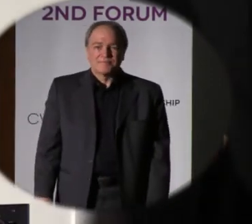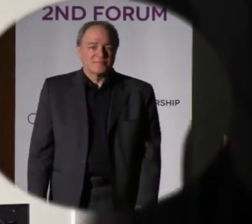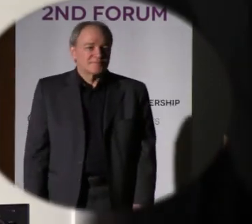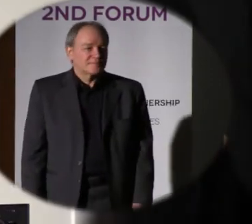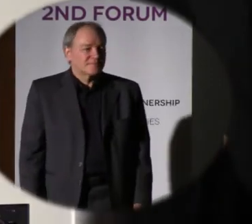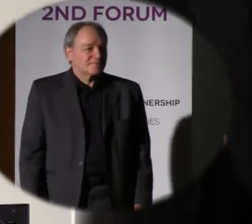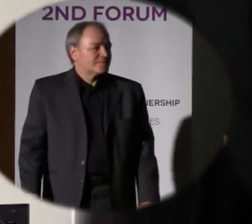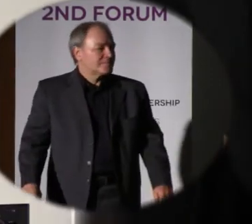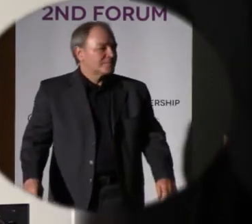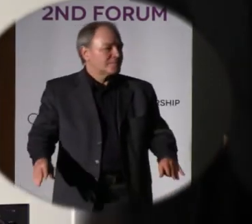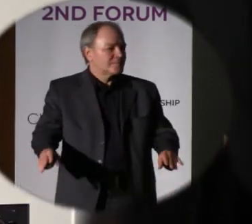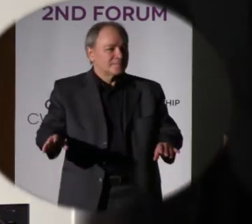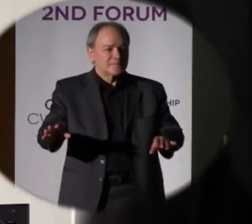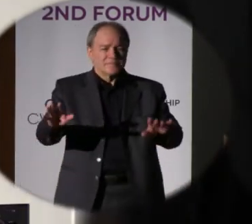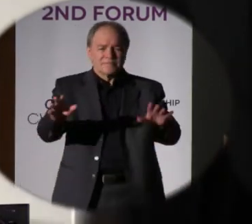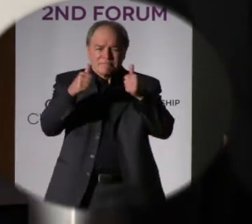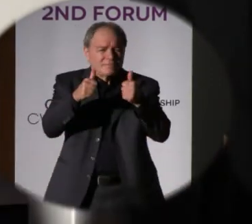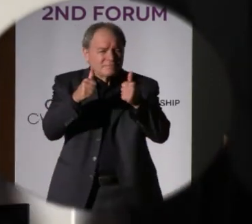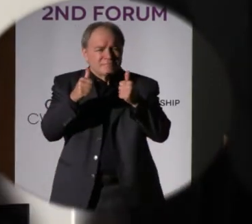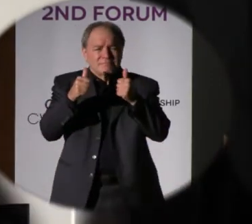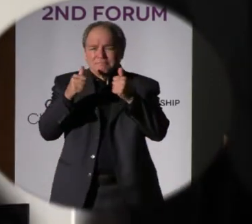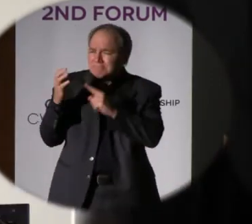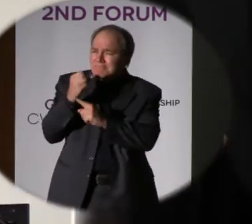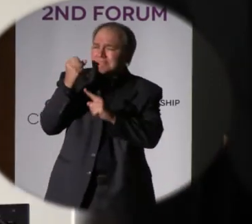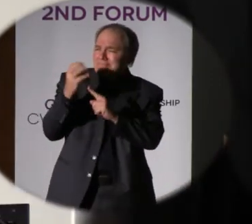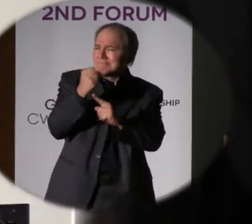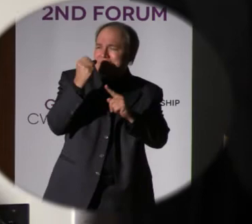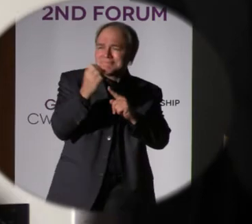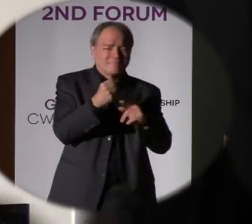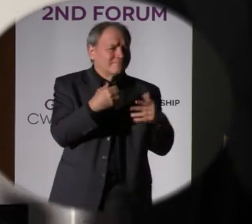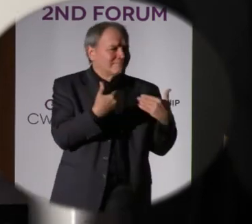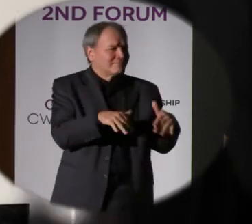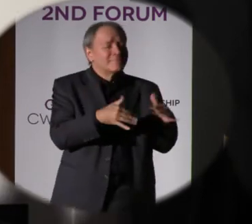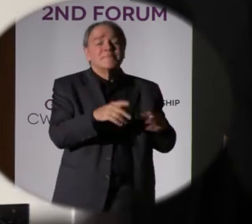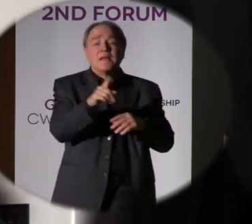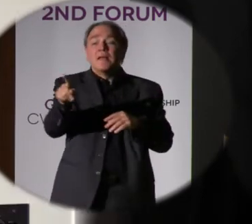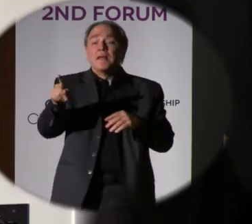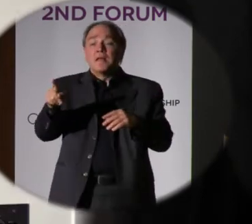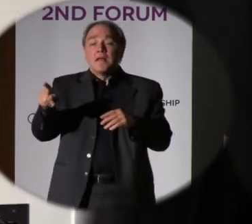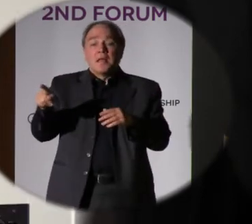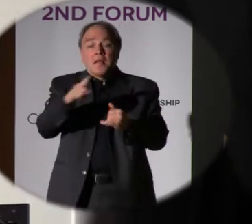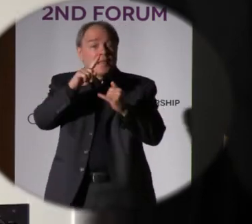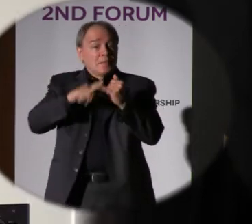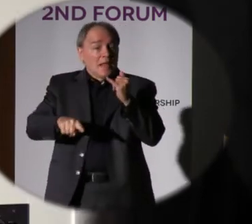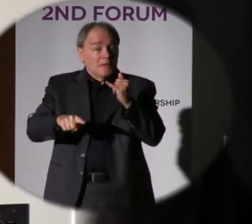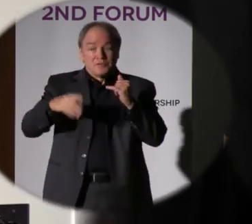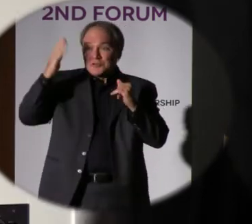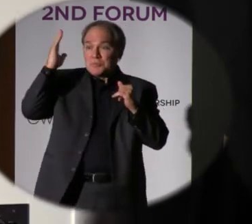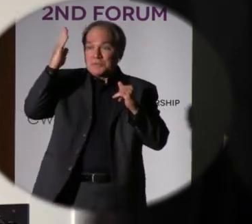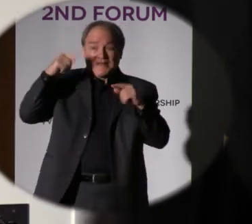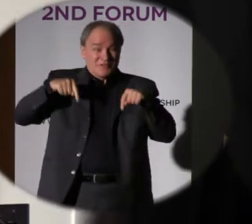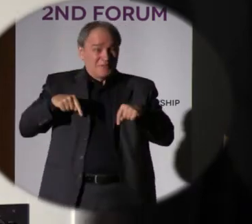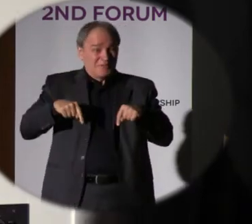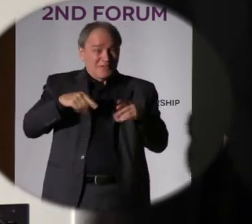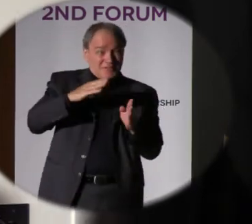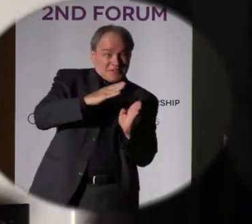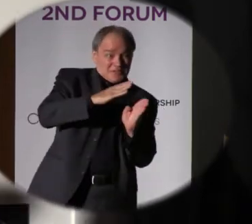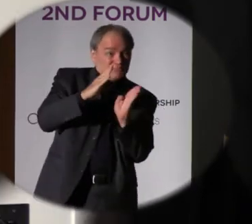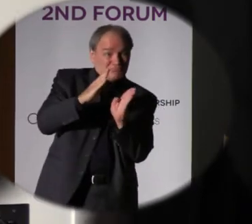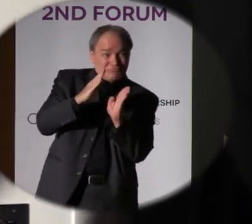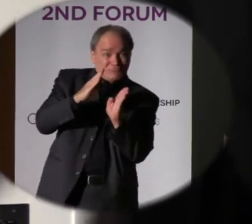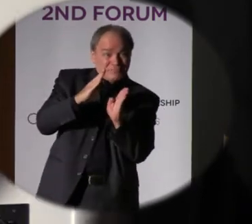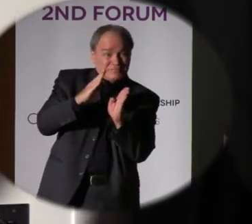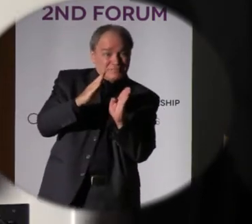Really a remarkable set of achievements. Our last presenter in this part of the session is Mr.